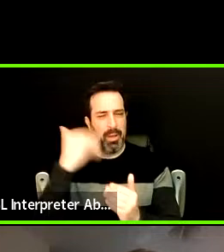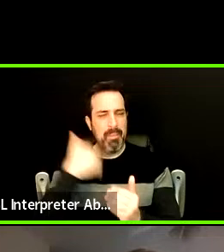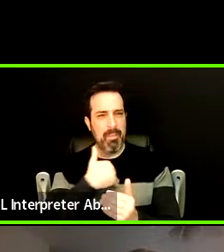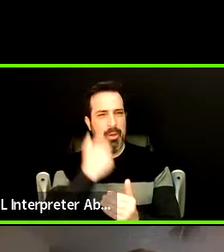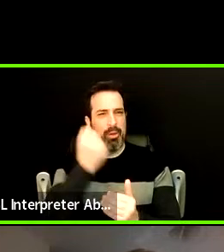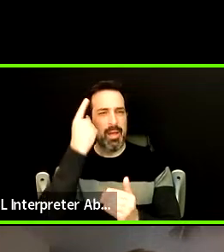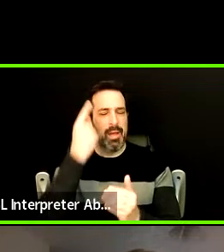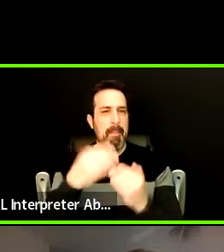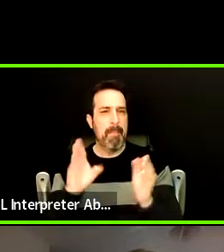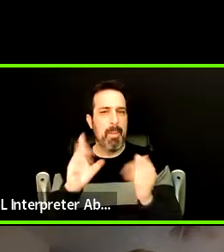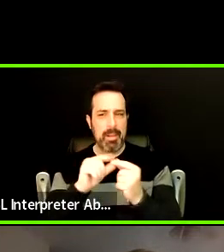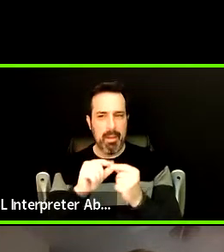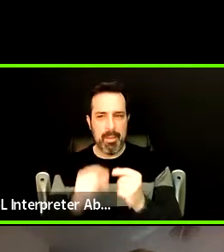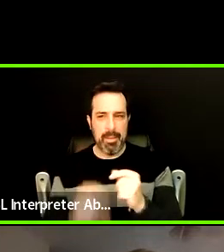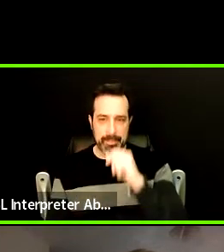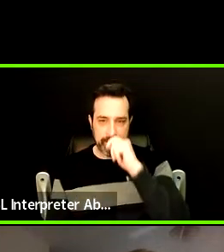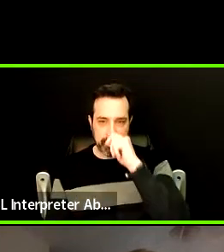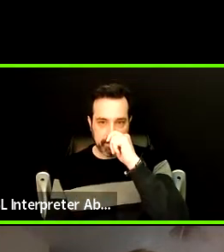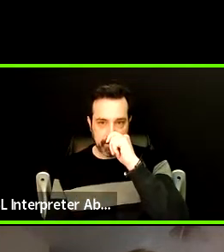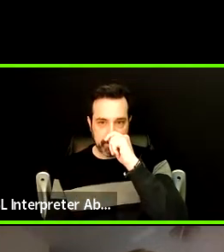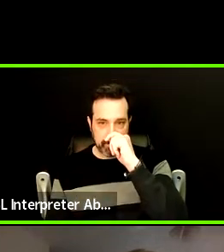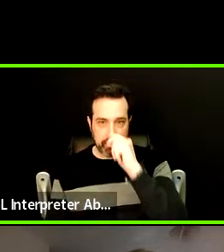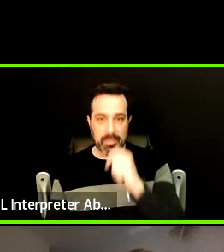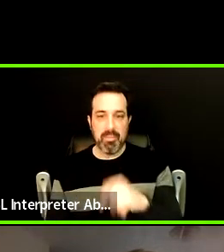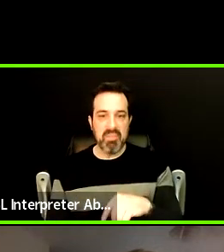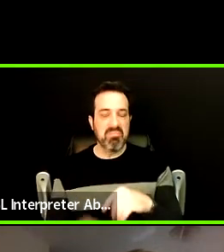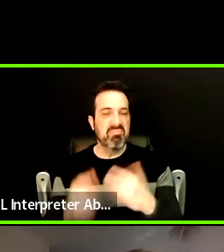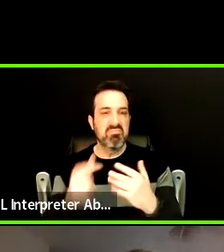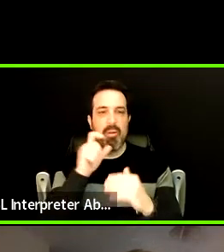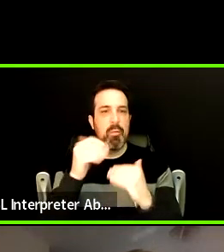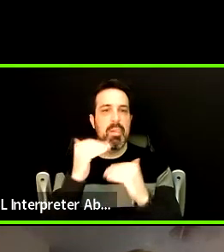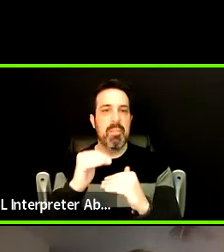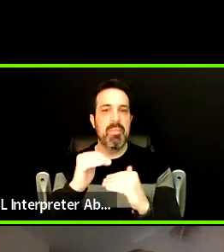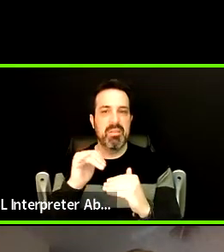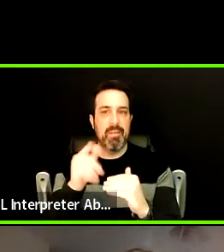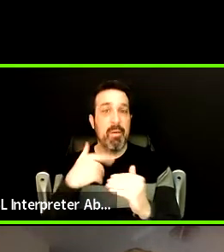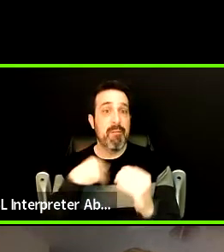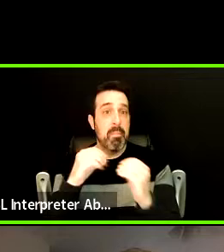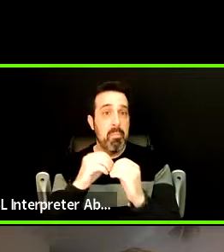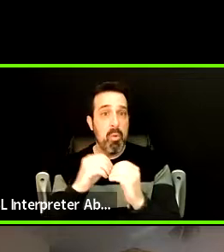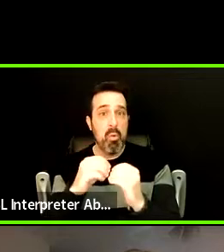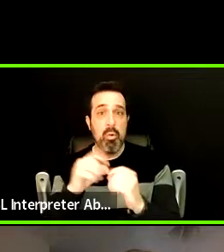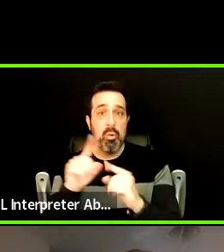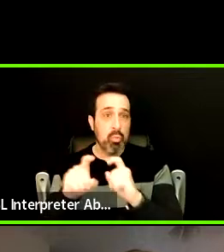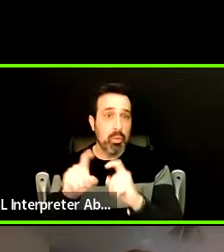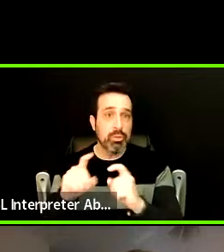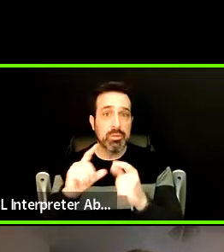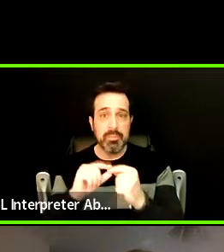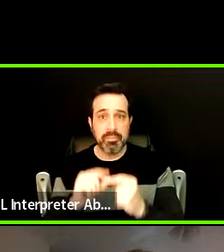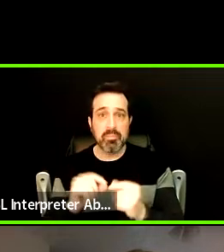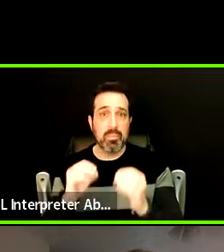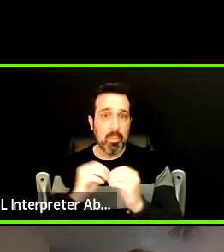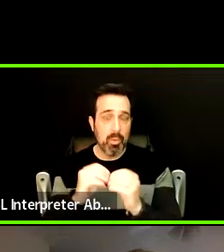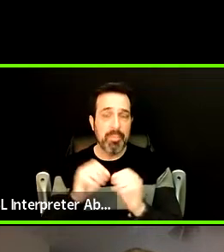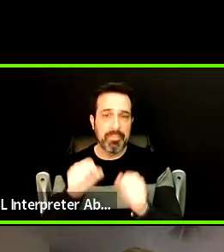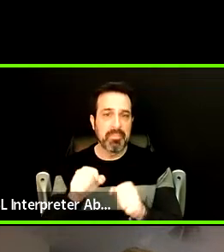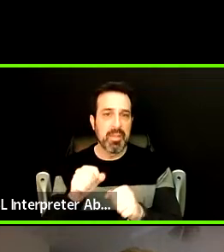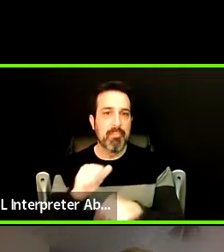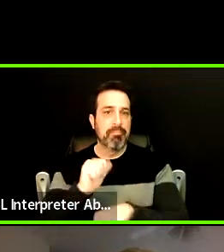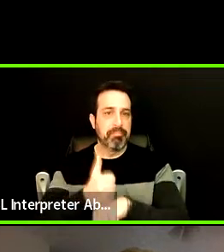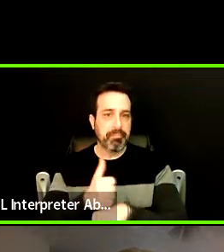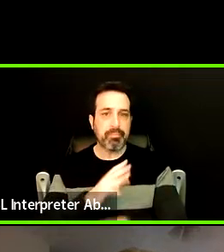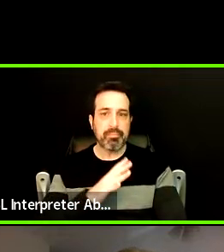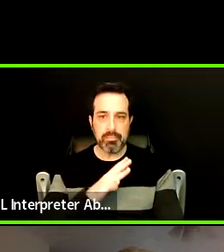comment? But again, don't limit yourself to those. If you have questions of Chris as well, we can raise those.